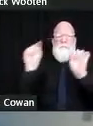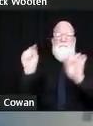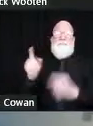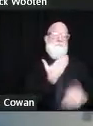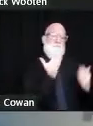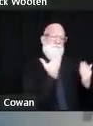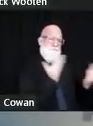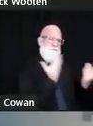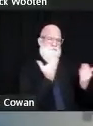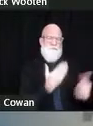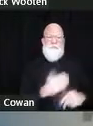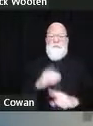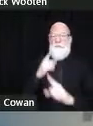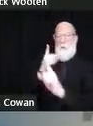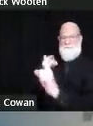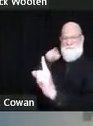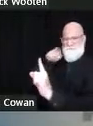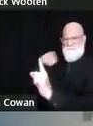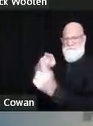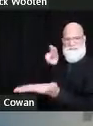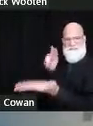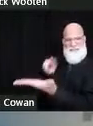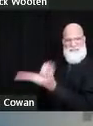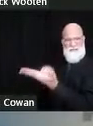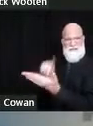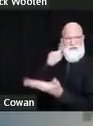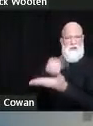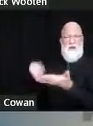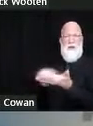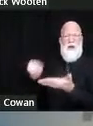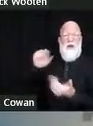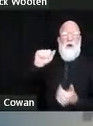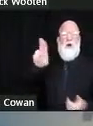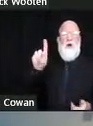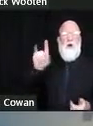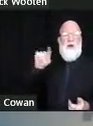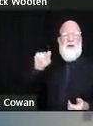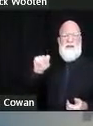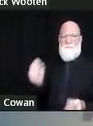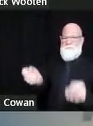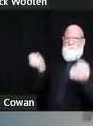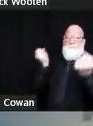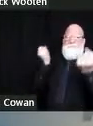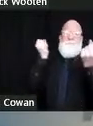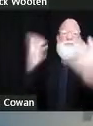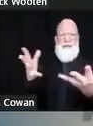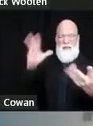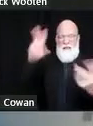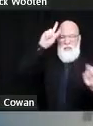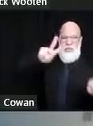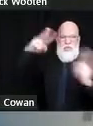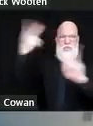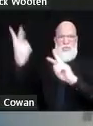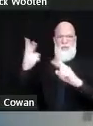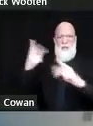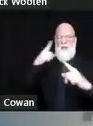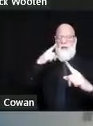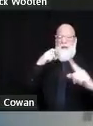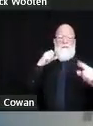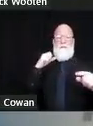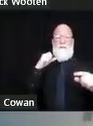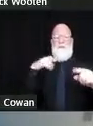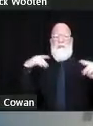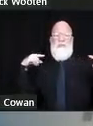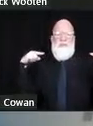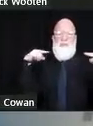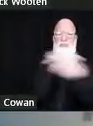signature audit because there's been so much disinformation by the president by the RNC um and just misinformation floating out